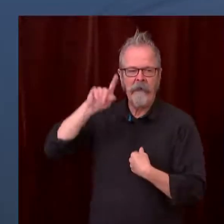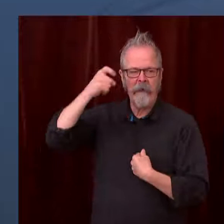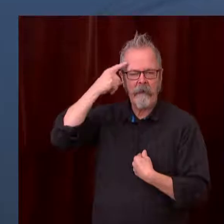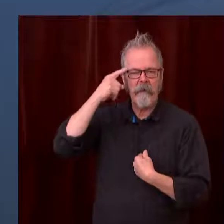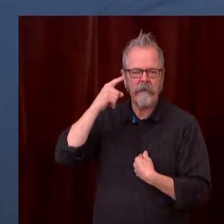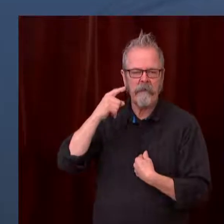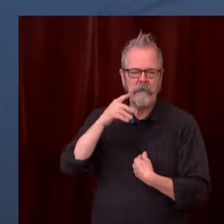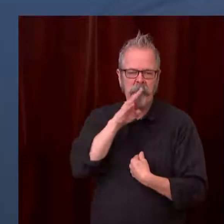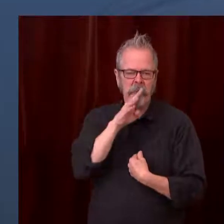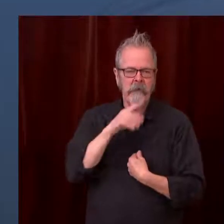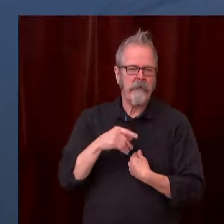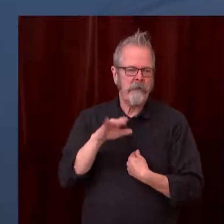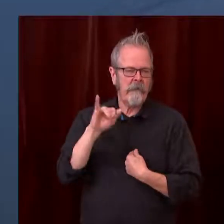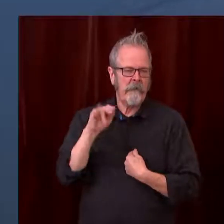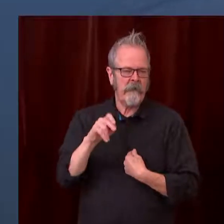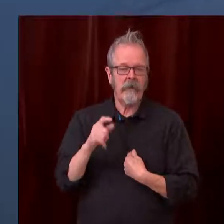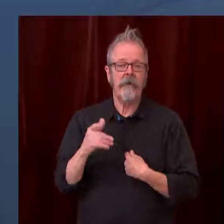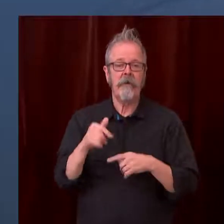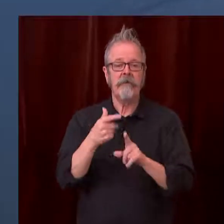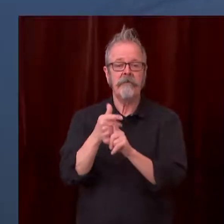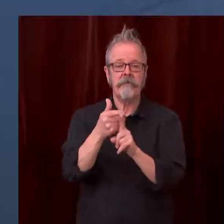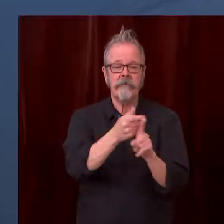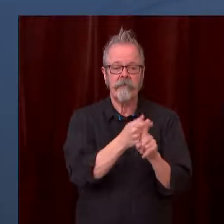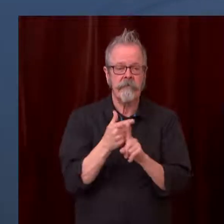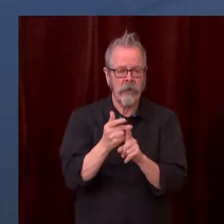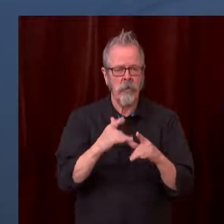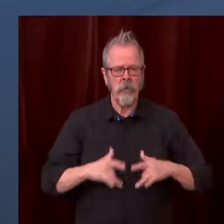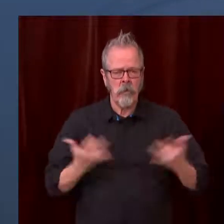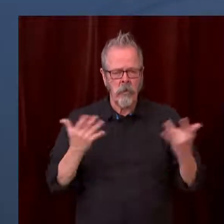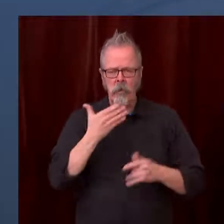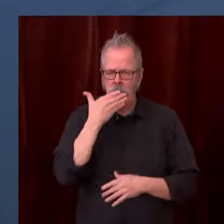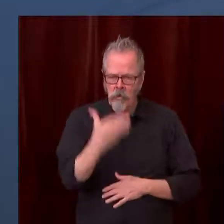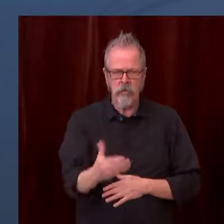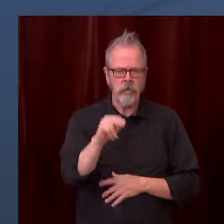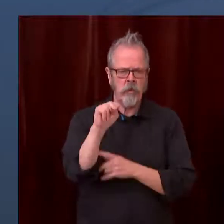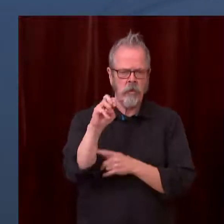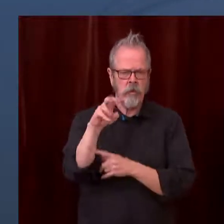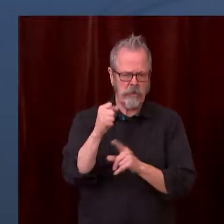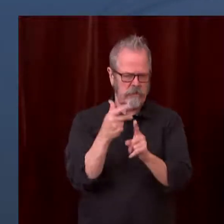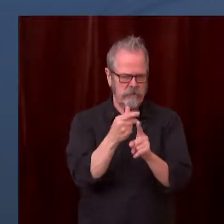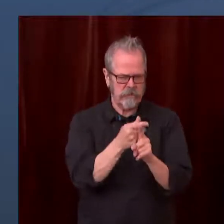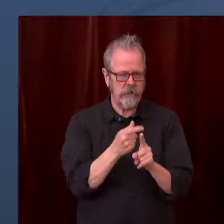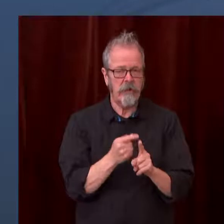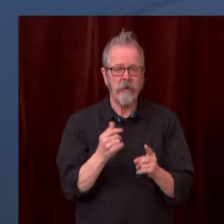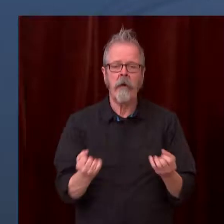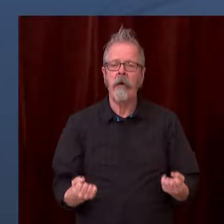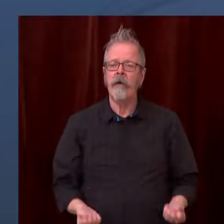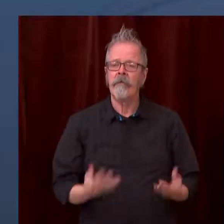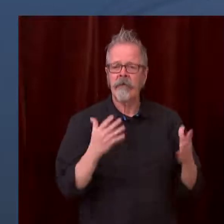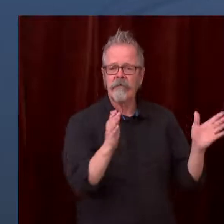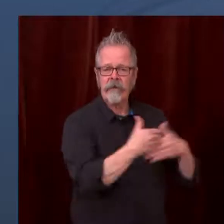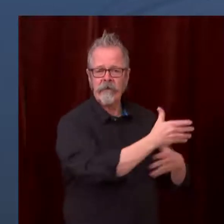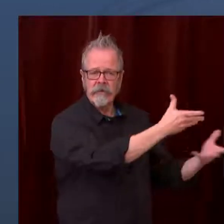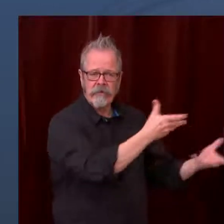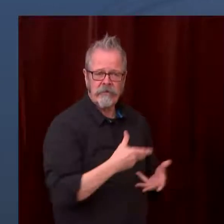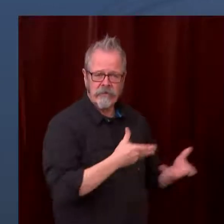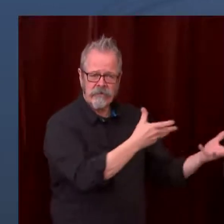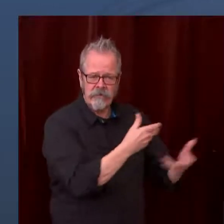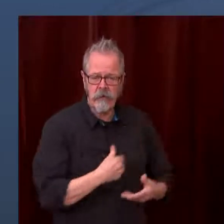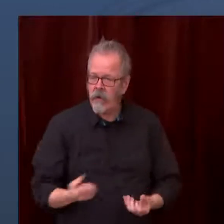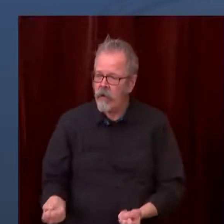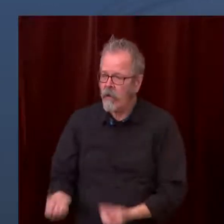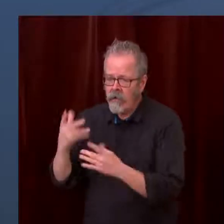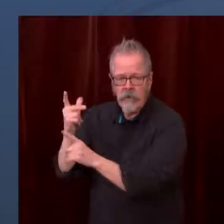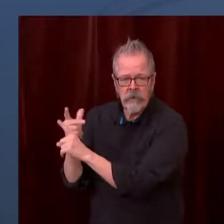our vaccination program and availability are both on an upswing. We are averaging, over a 7-day average now,